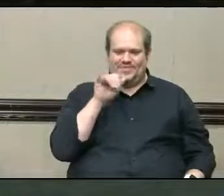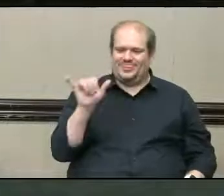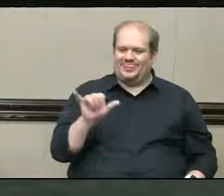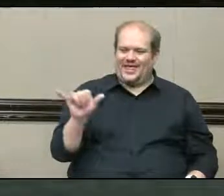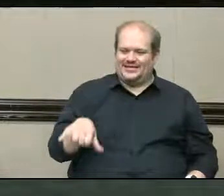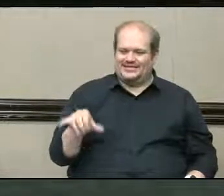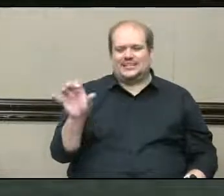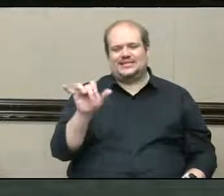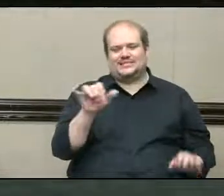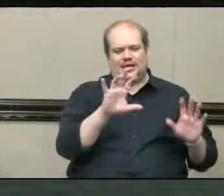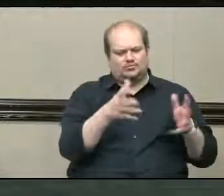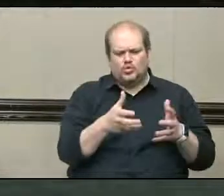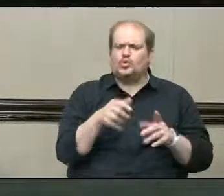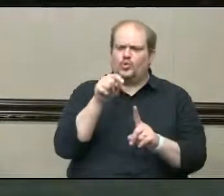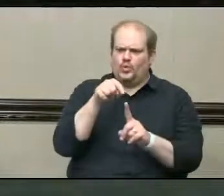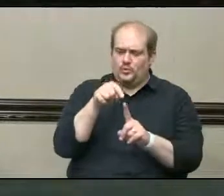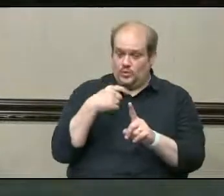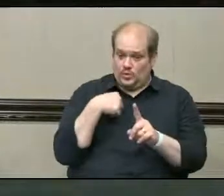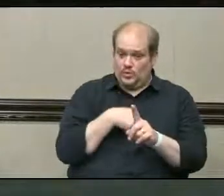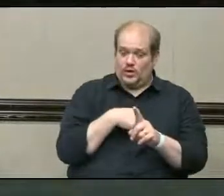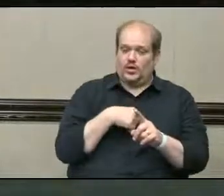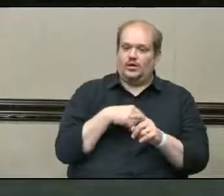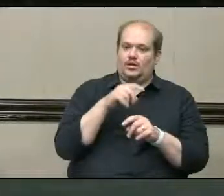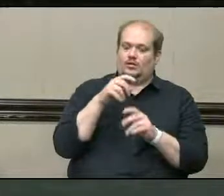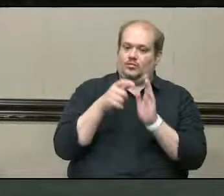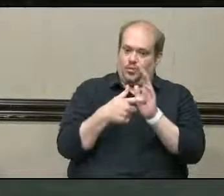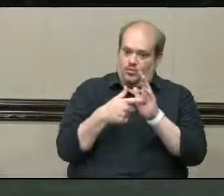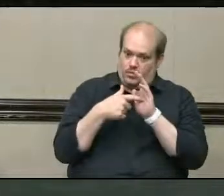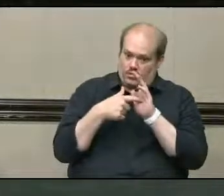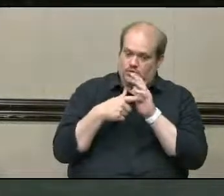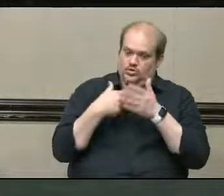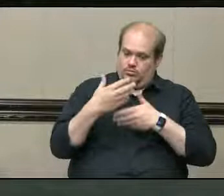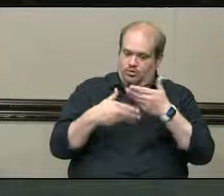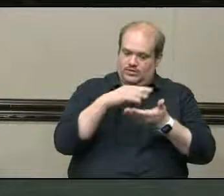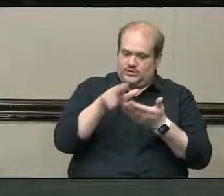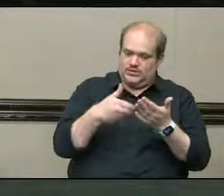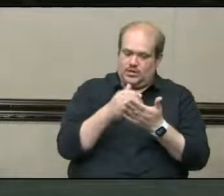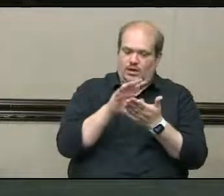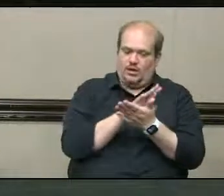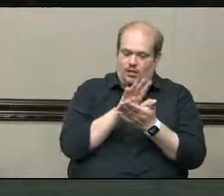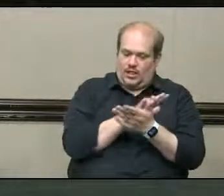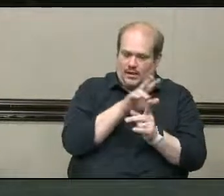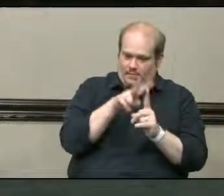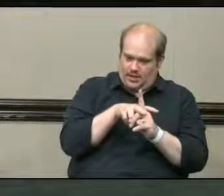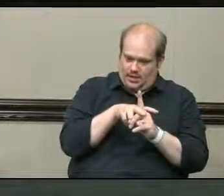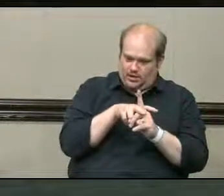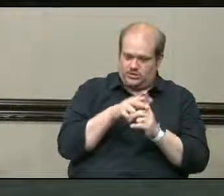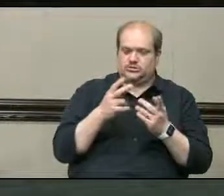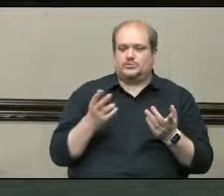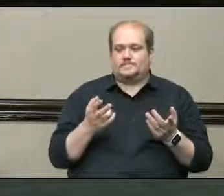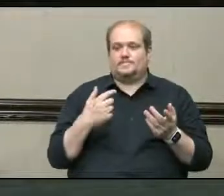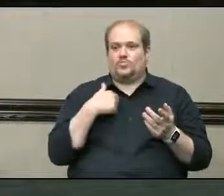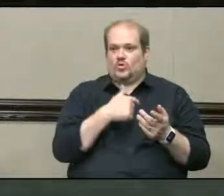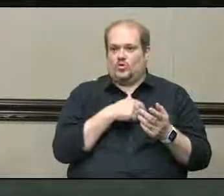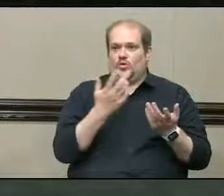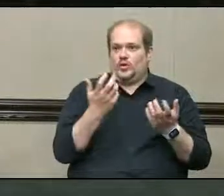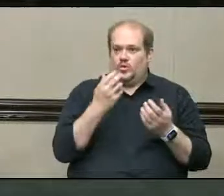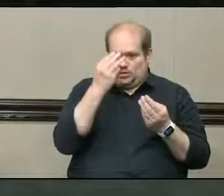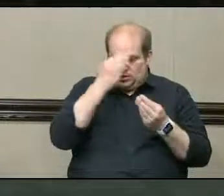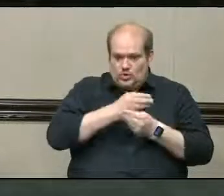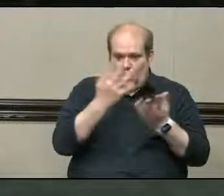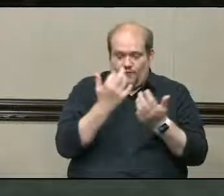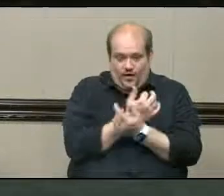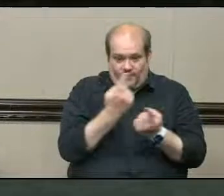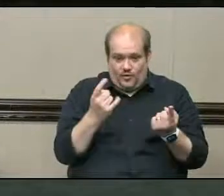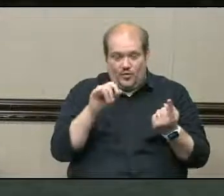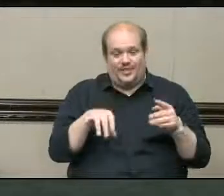entity, and we are obliged to process all applications, and we want to notify